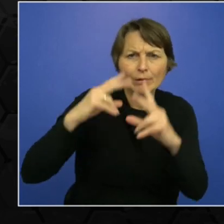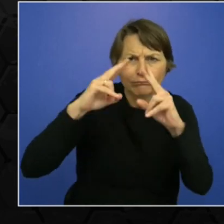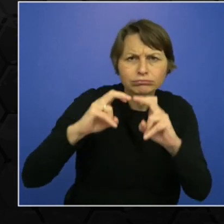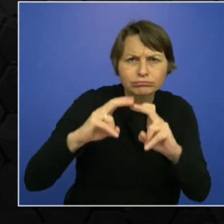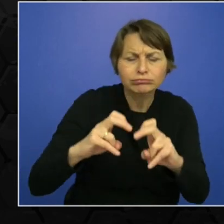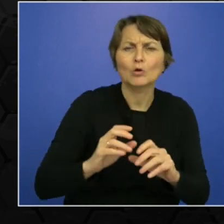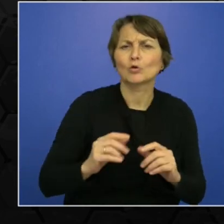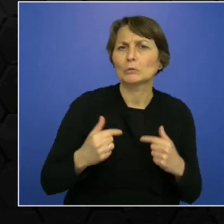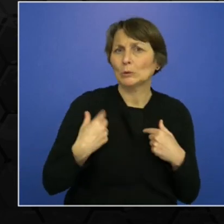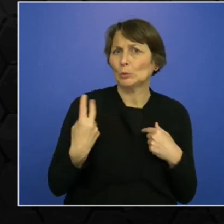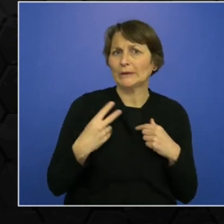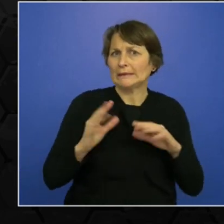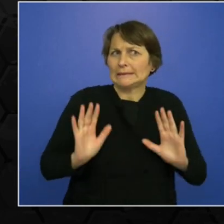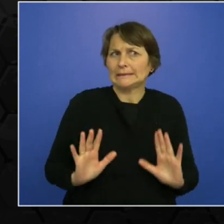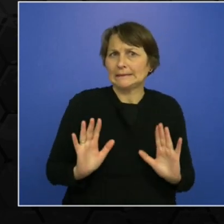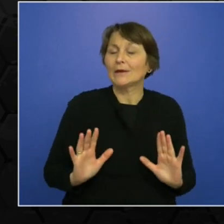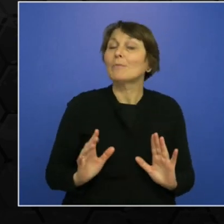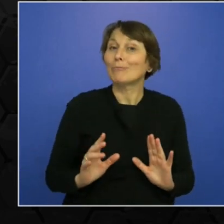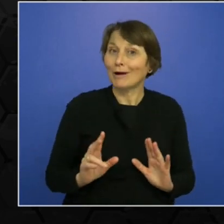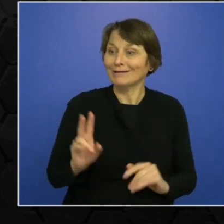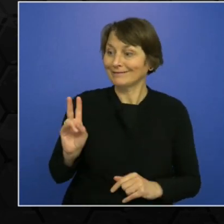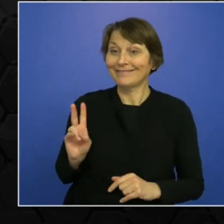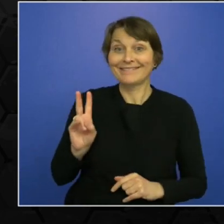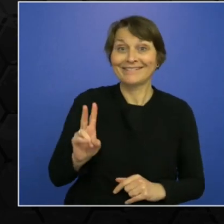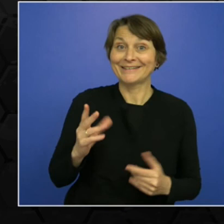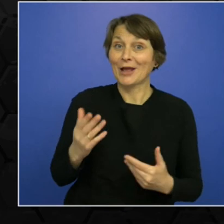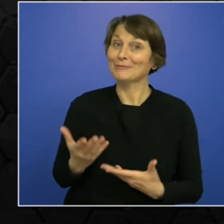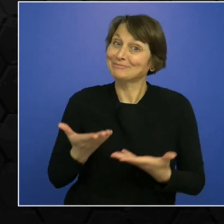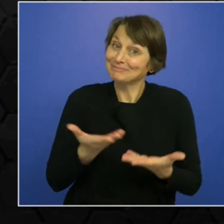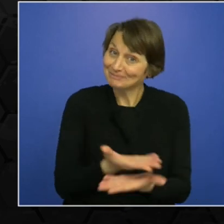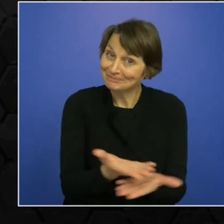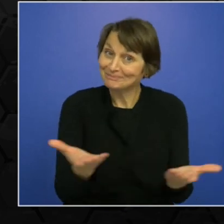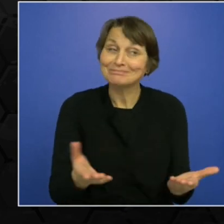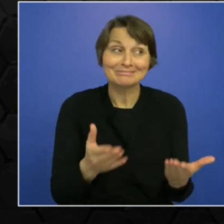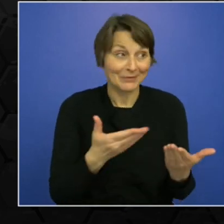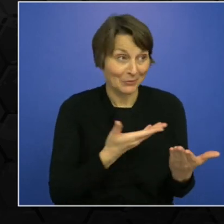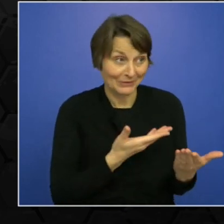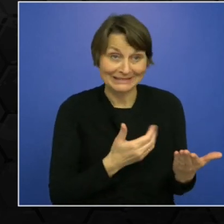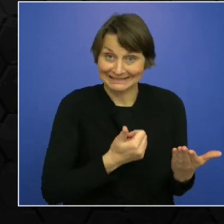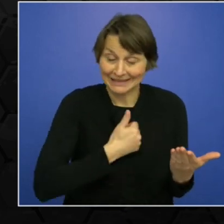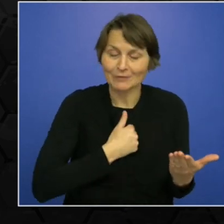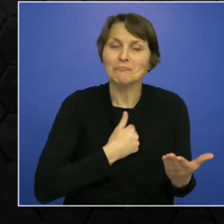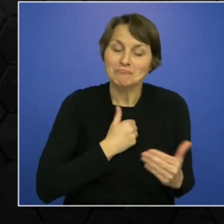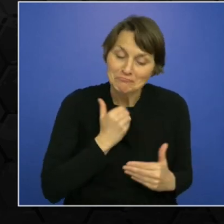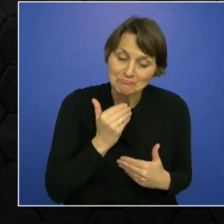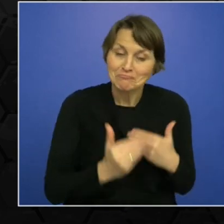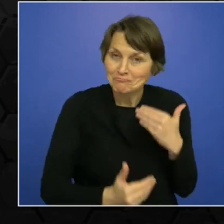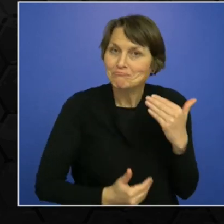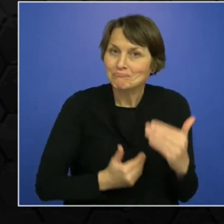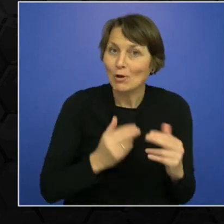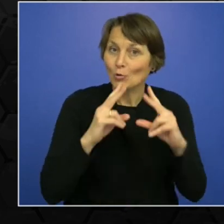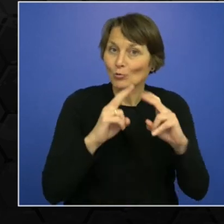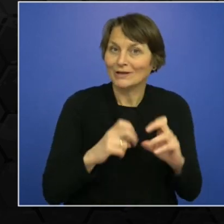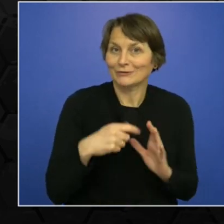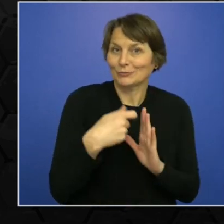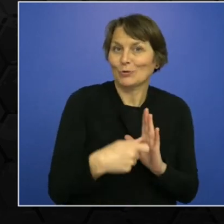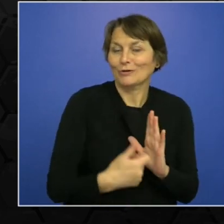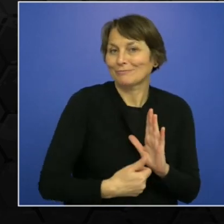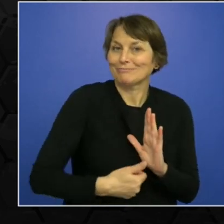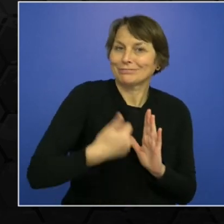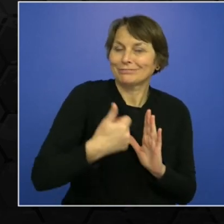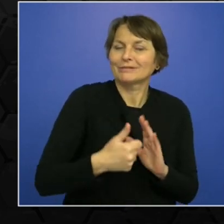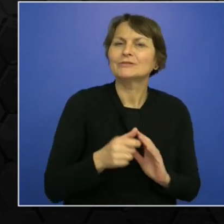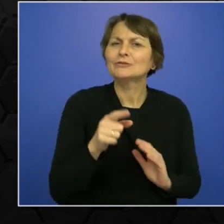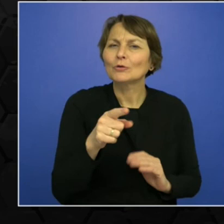We are an example that you as a student can start out on a research project. The important thing is to find what you're